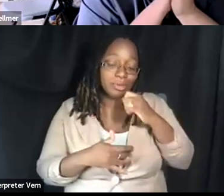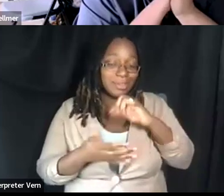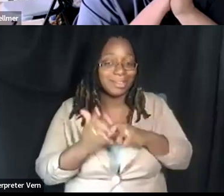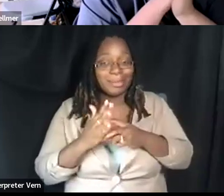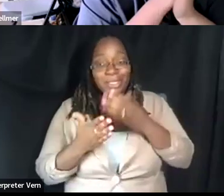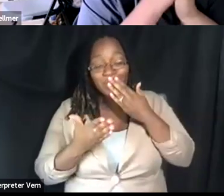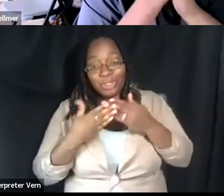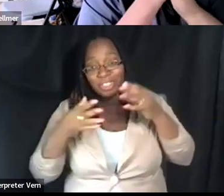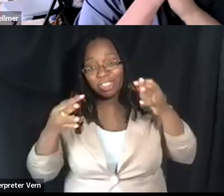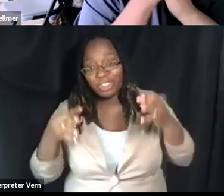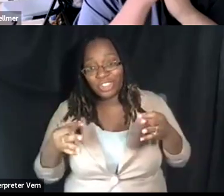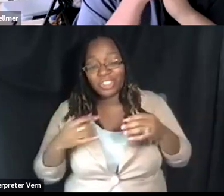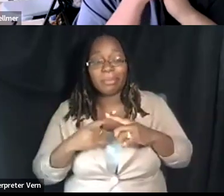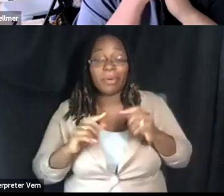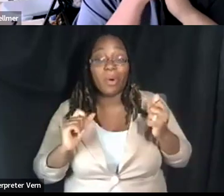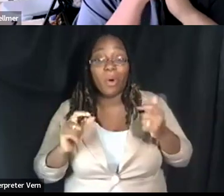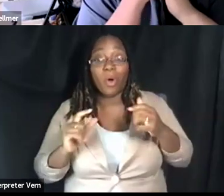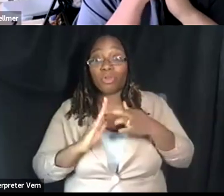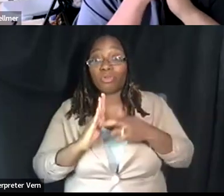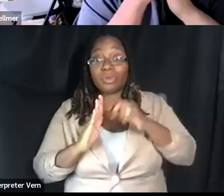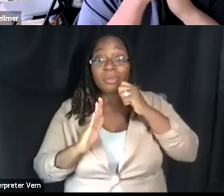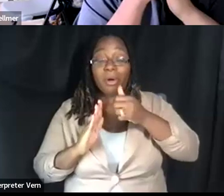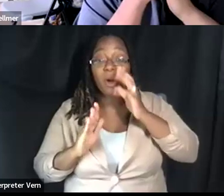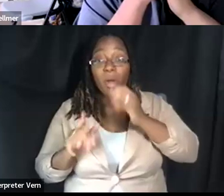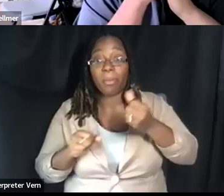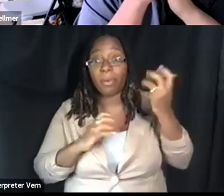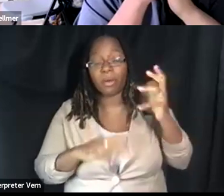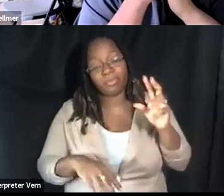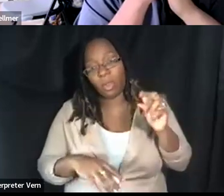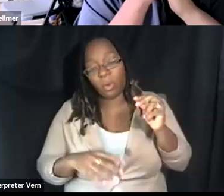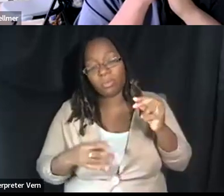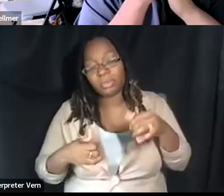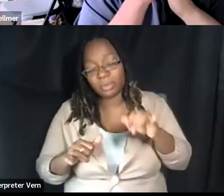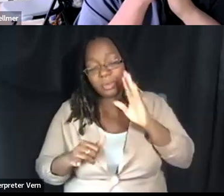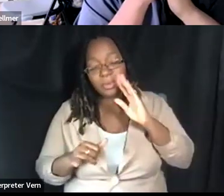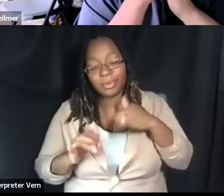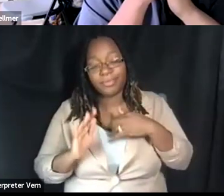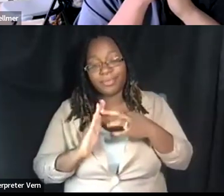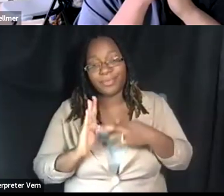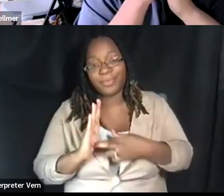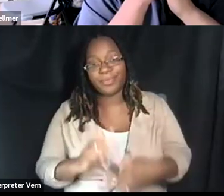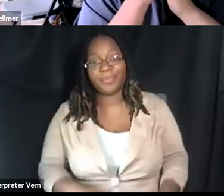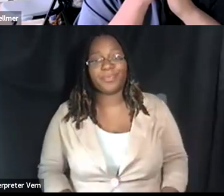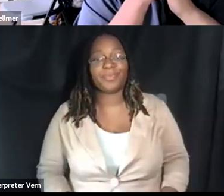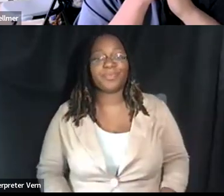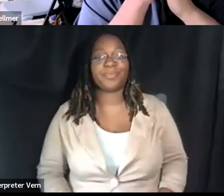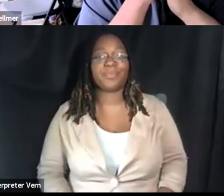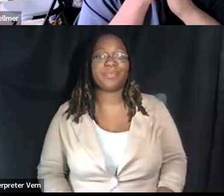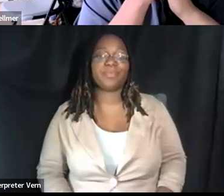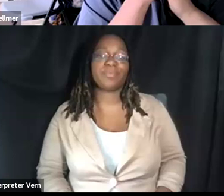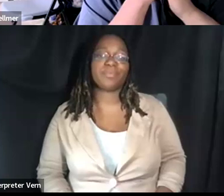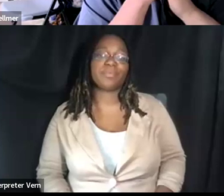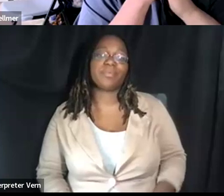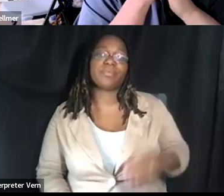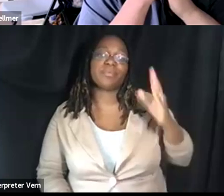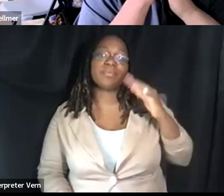going to be losing all the rules tomorrow. All the rules will be intact. Thank you, Nancy. And